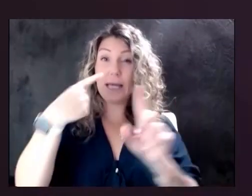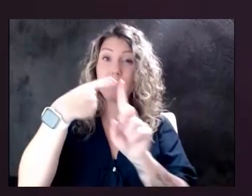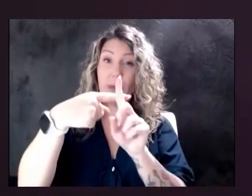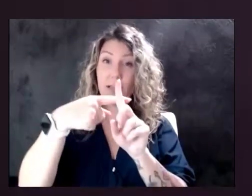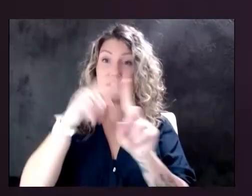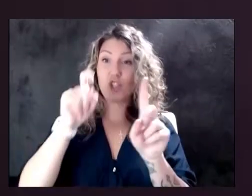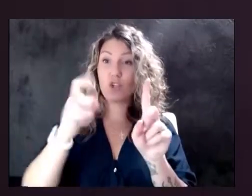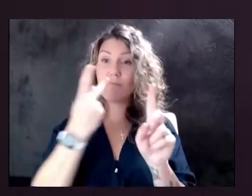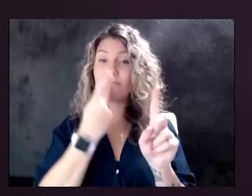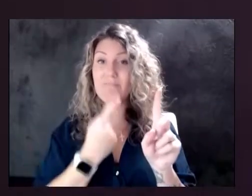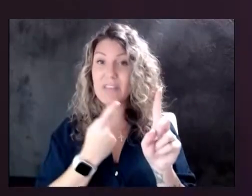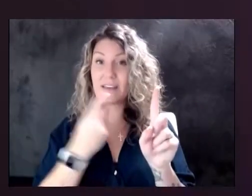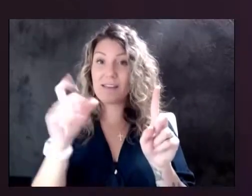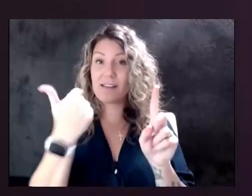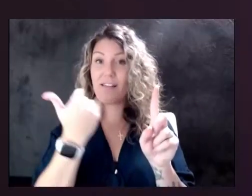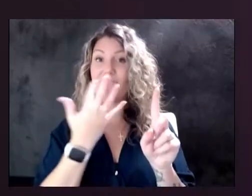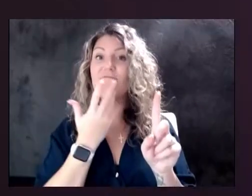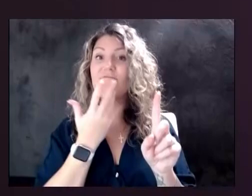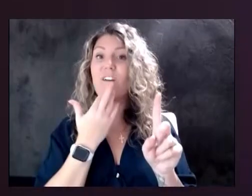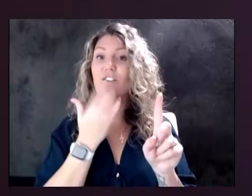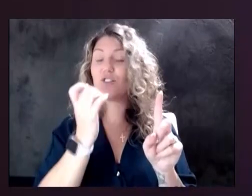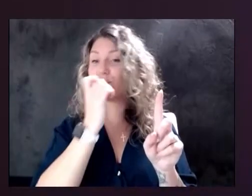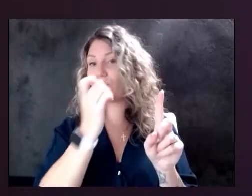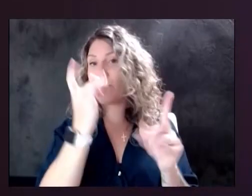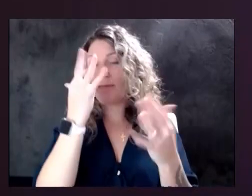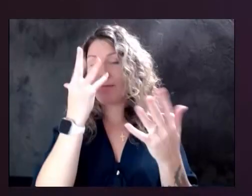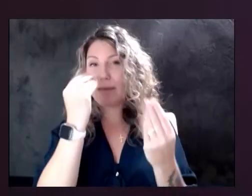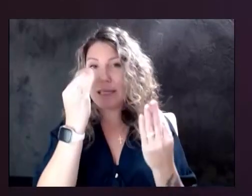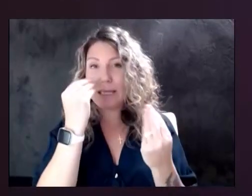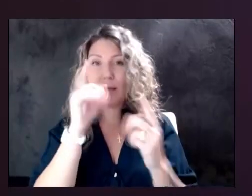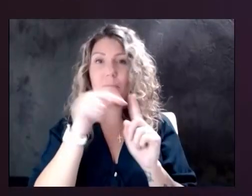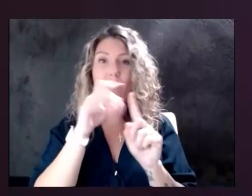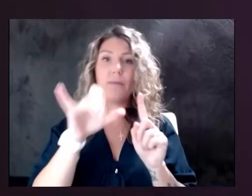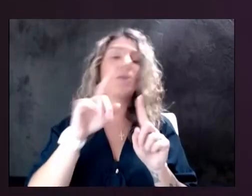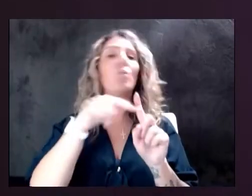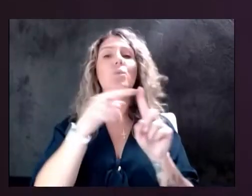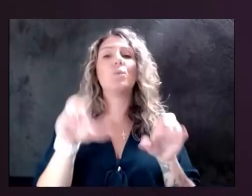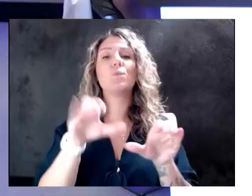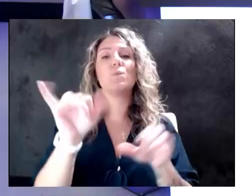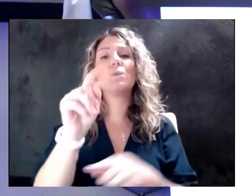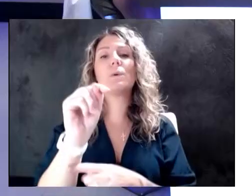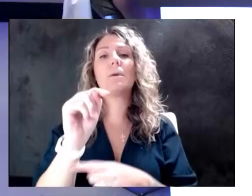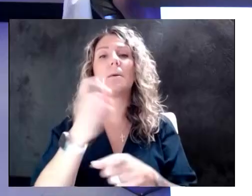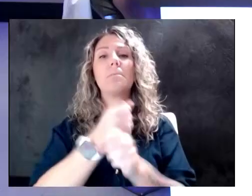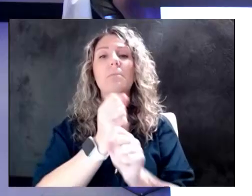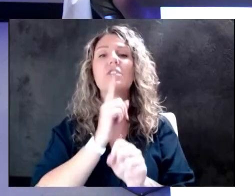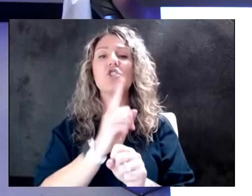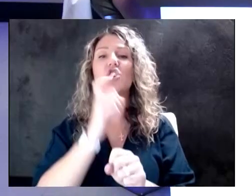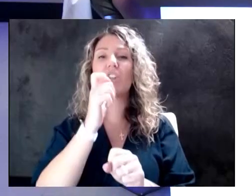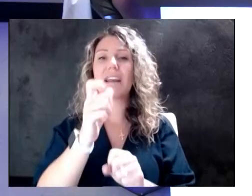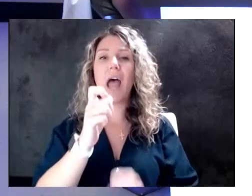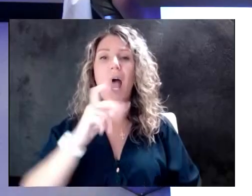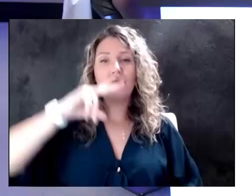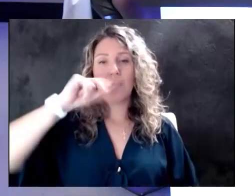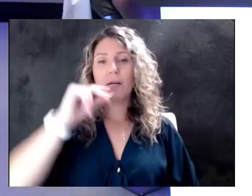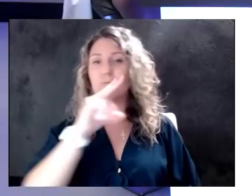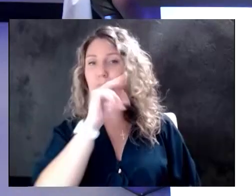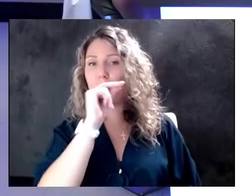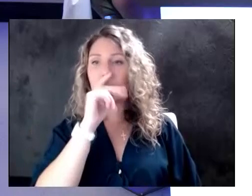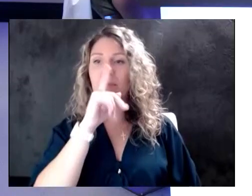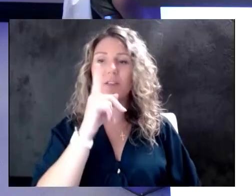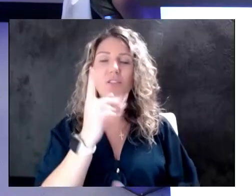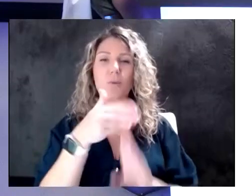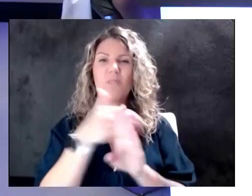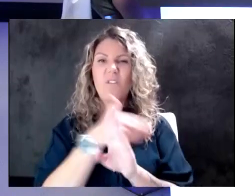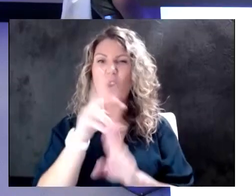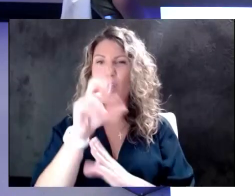other colors, don't think about that. When you do this, make sure you haven't done like a nasal spray. Don't put anything in your nose for at least 30 minutes. Should you blow prior your to